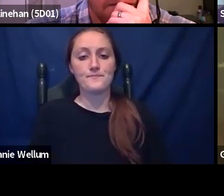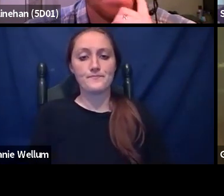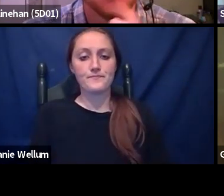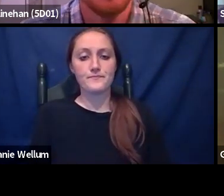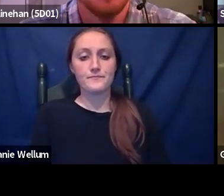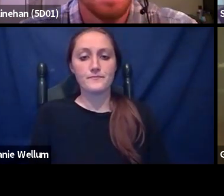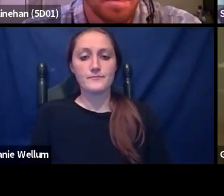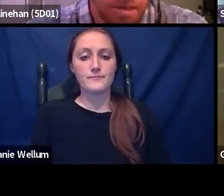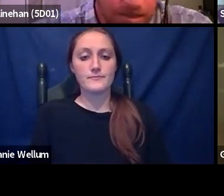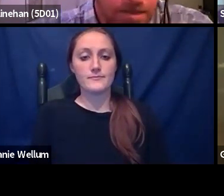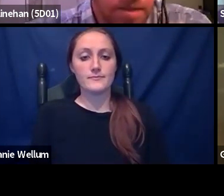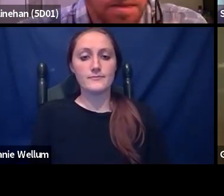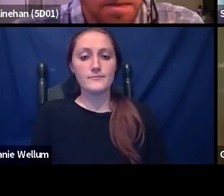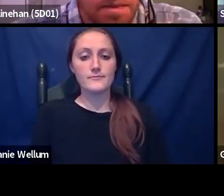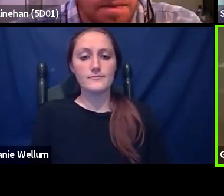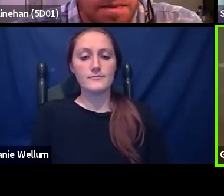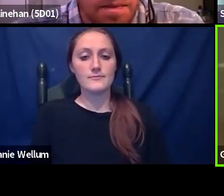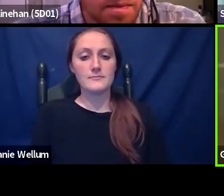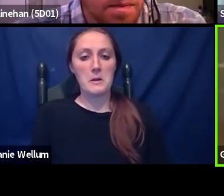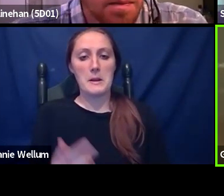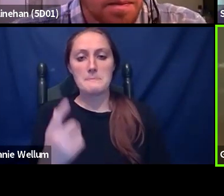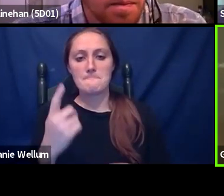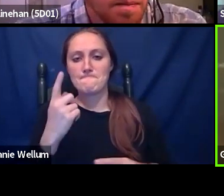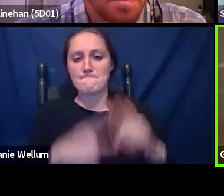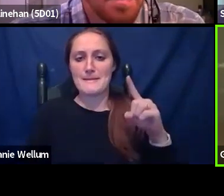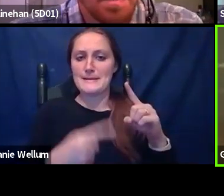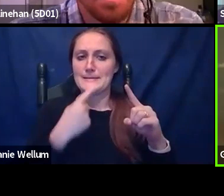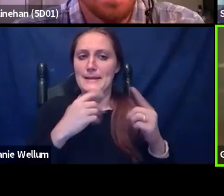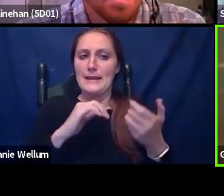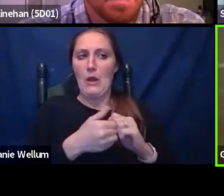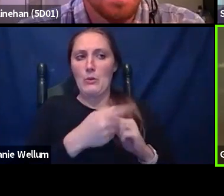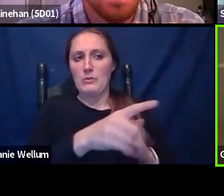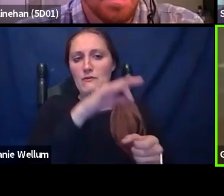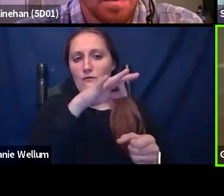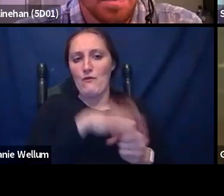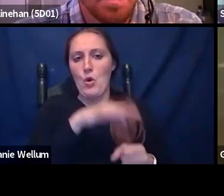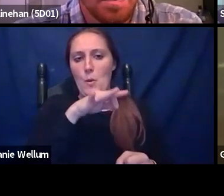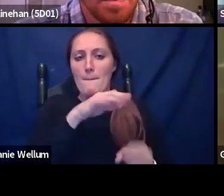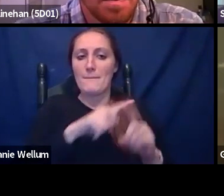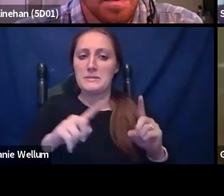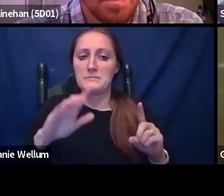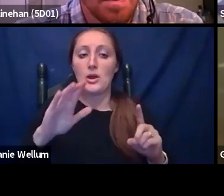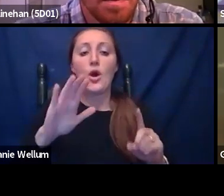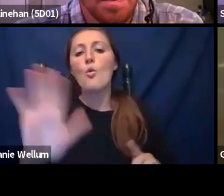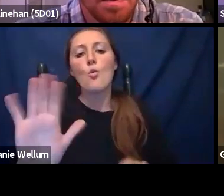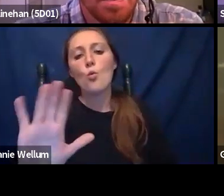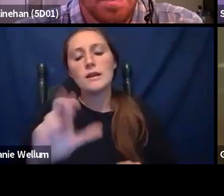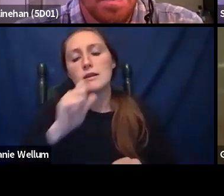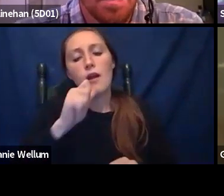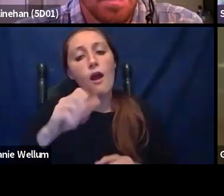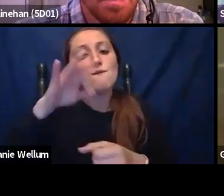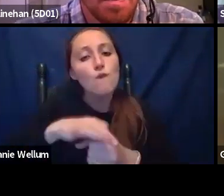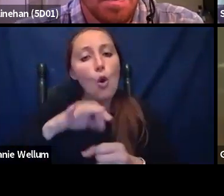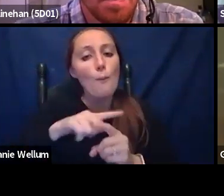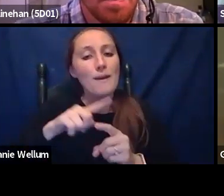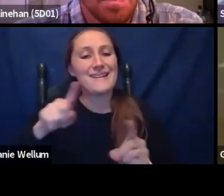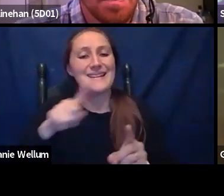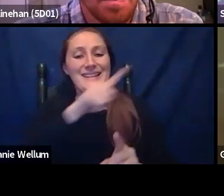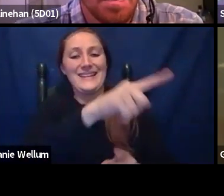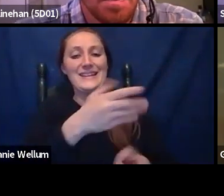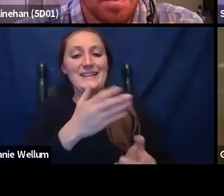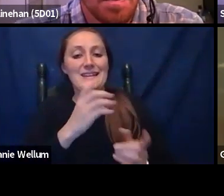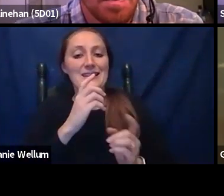And I can't say how he would vote on this, but it seemed well, he doesn't vote, he gives a recommendation, but I'm just saying I will have him